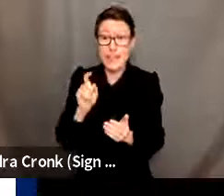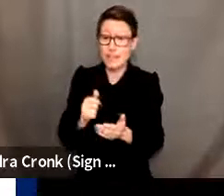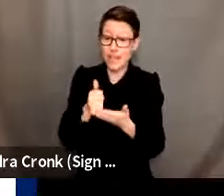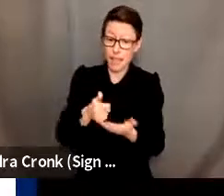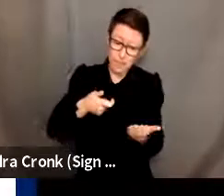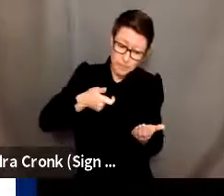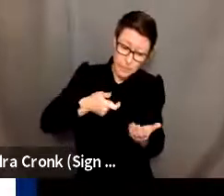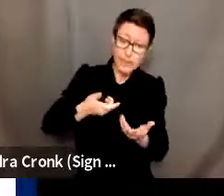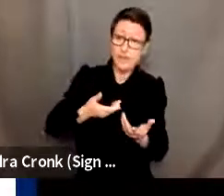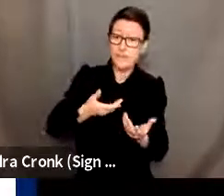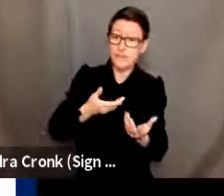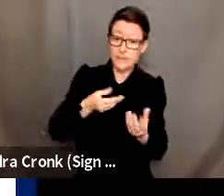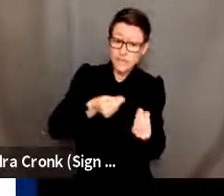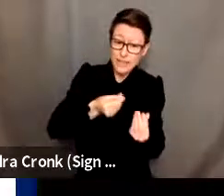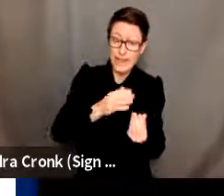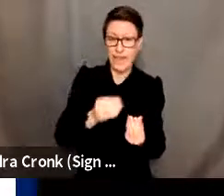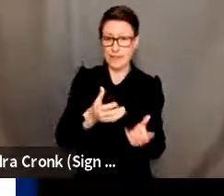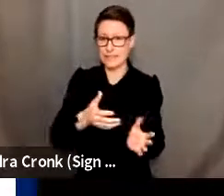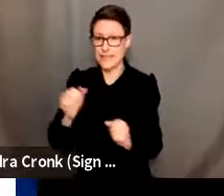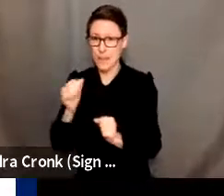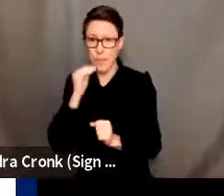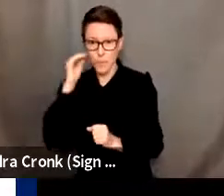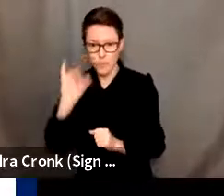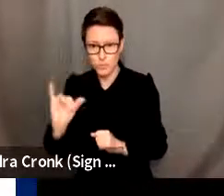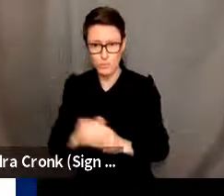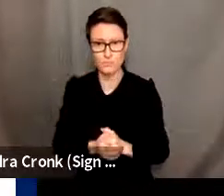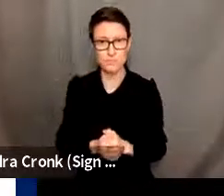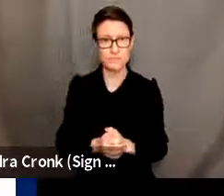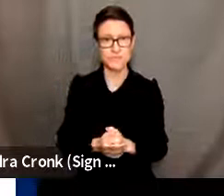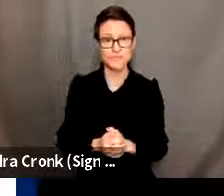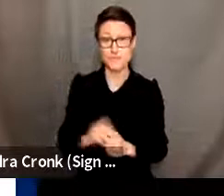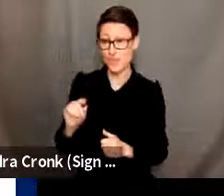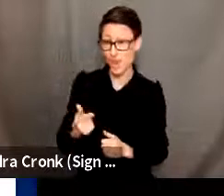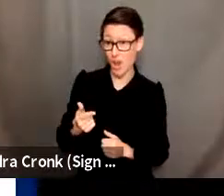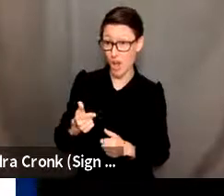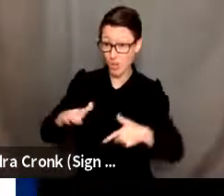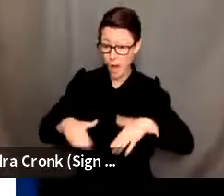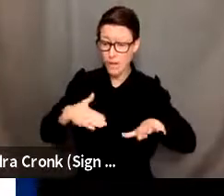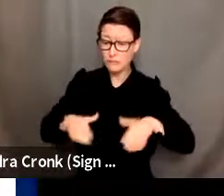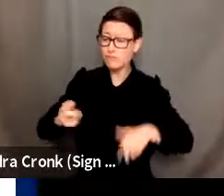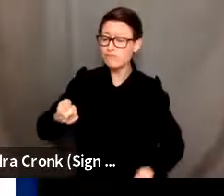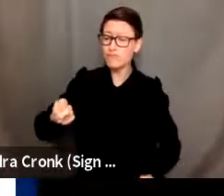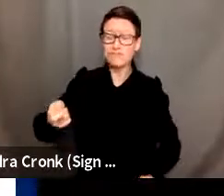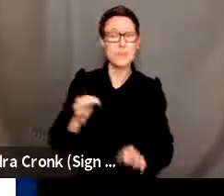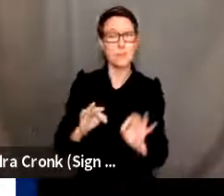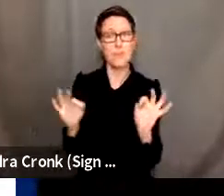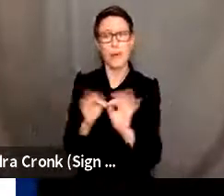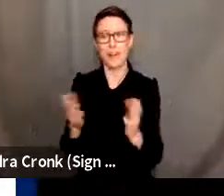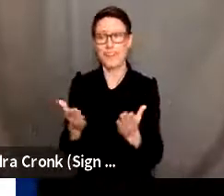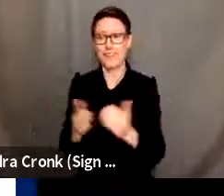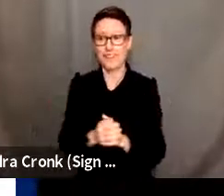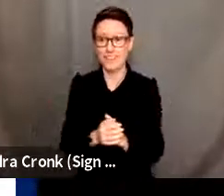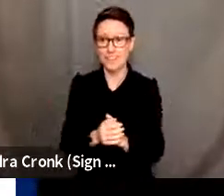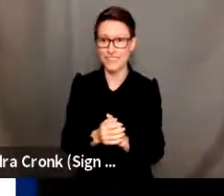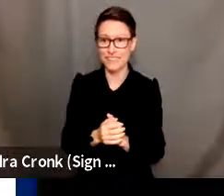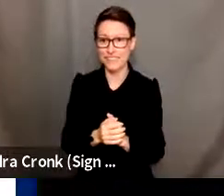Dog walking and socialization is really important here at the SPCA. At any given moment, we have anywhere from 500